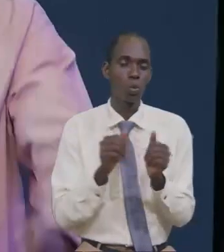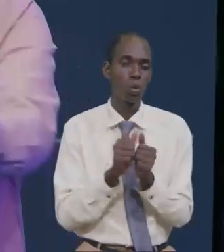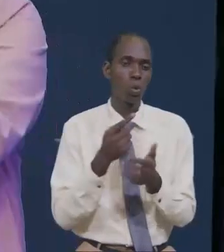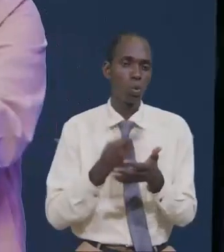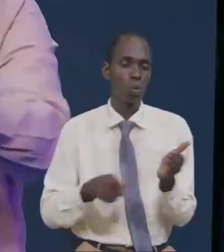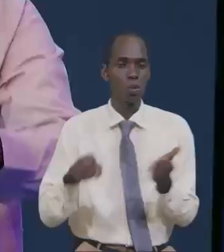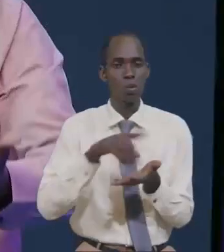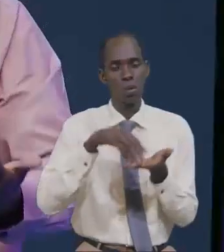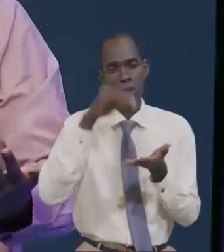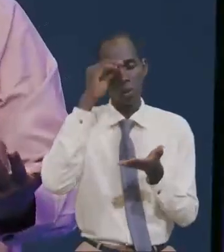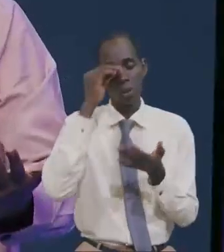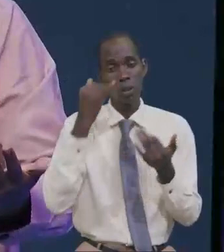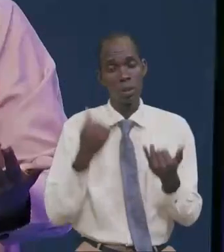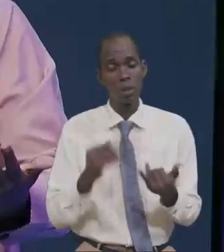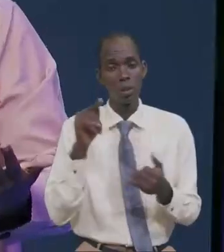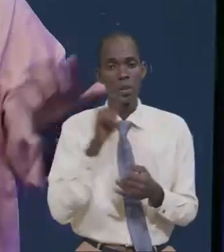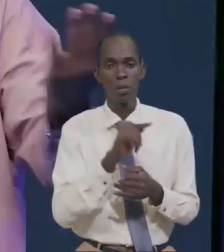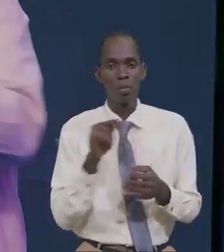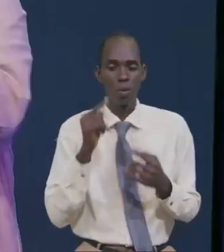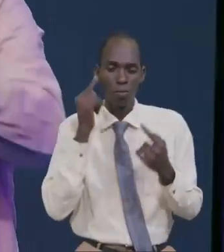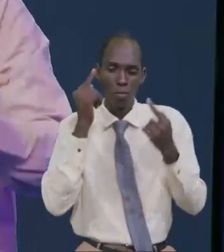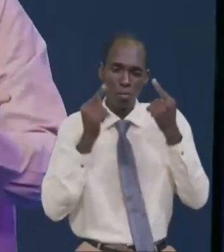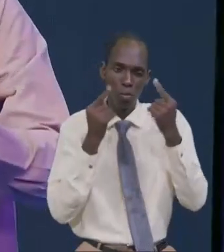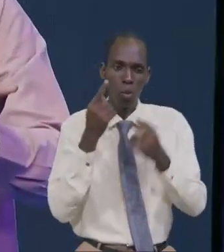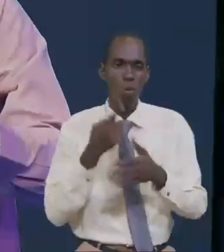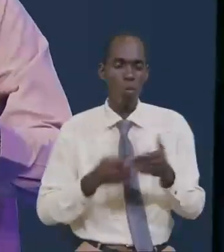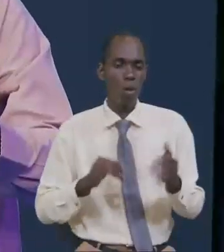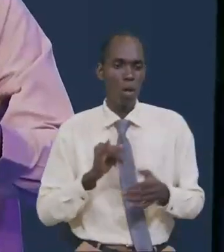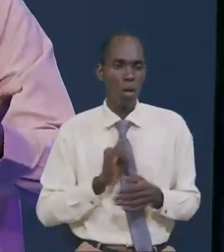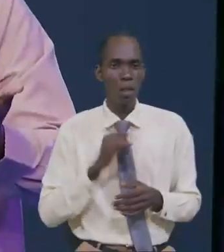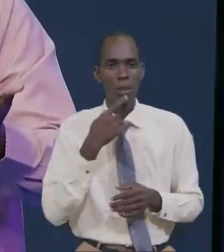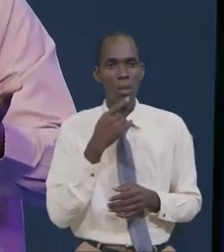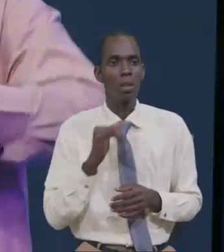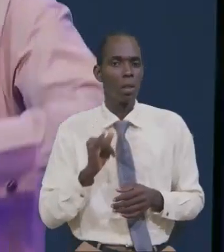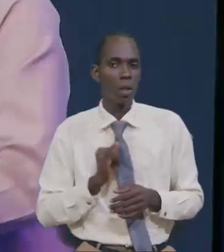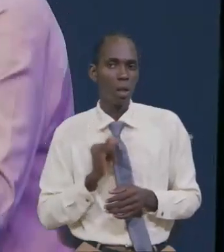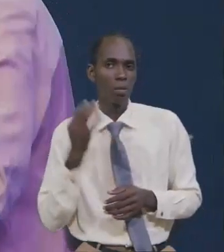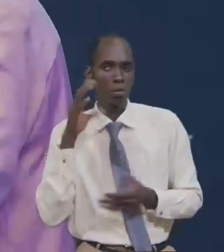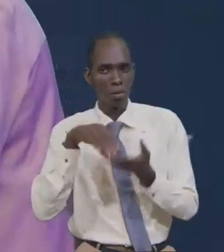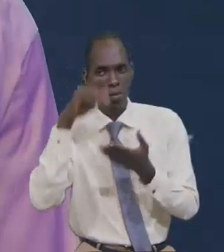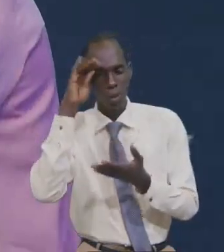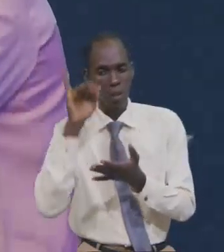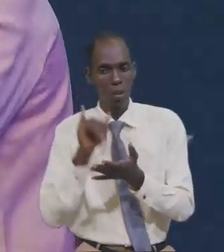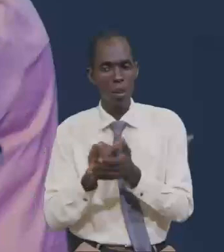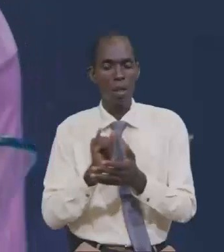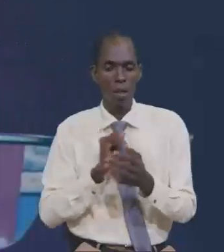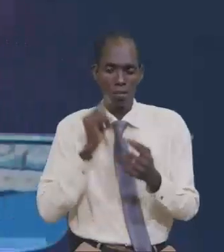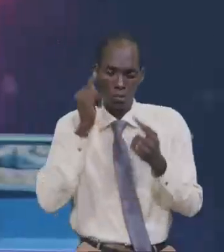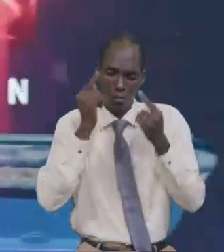I match that with my life. I compare that with my life. And then